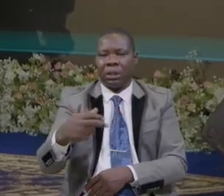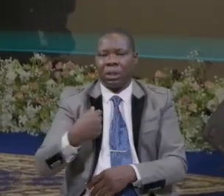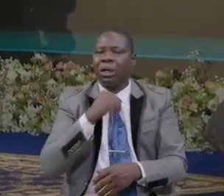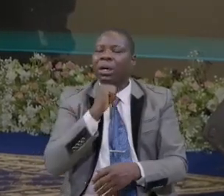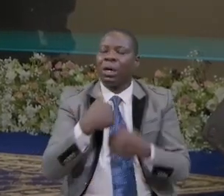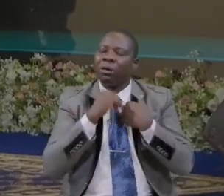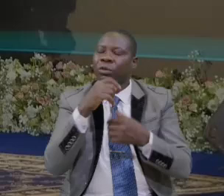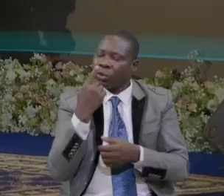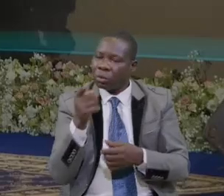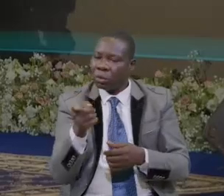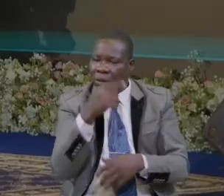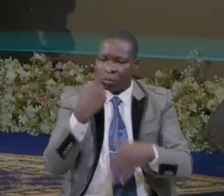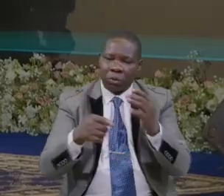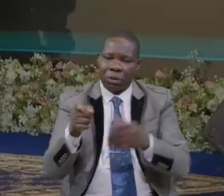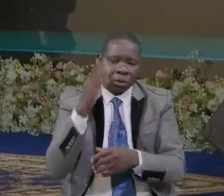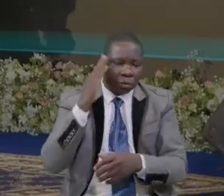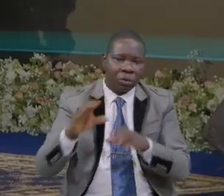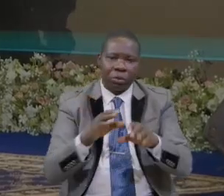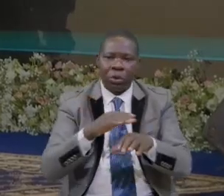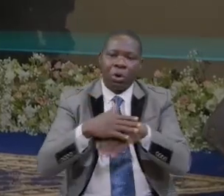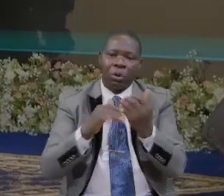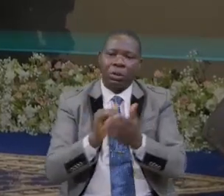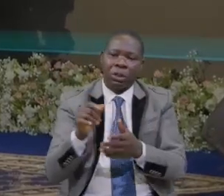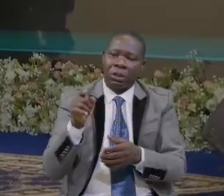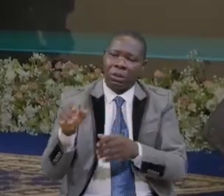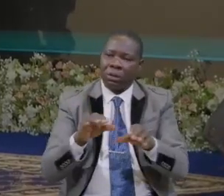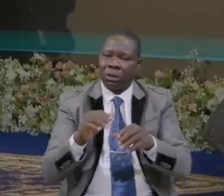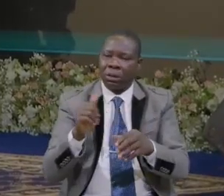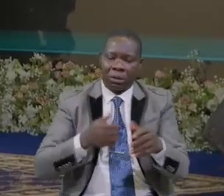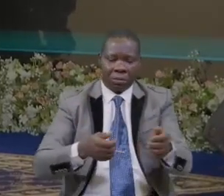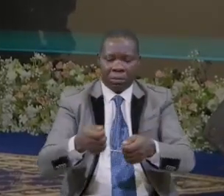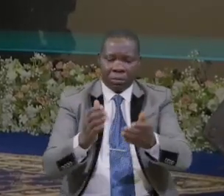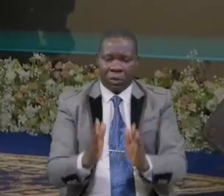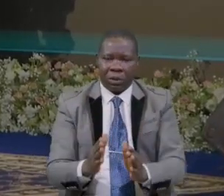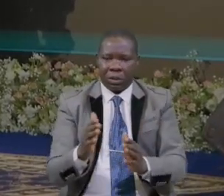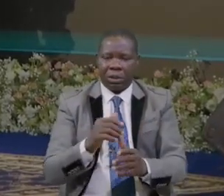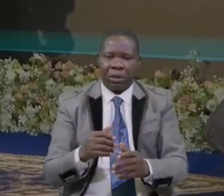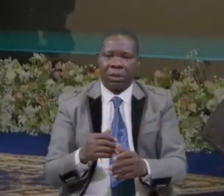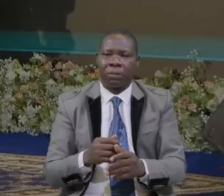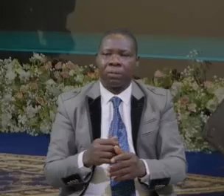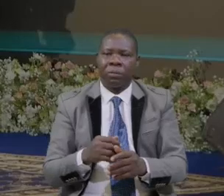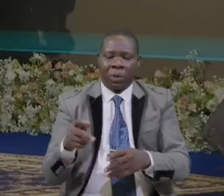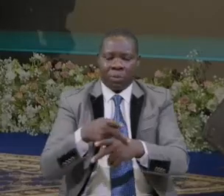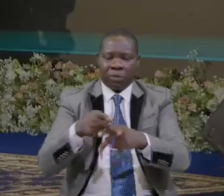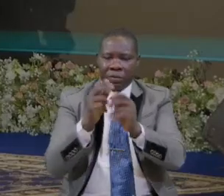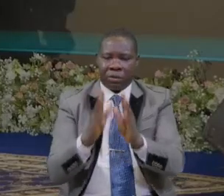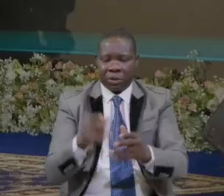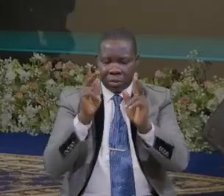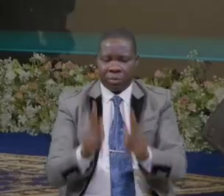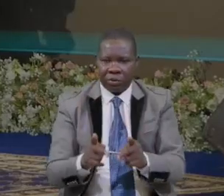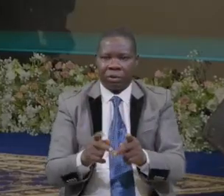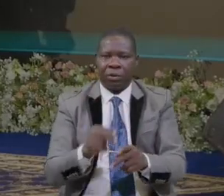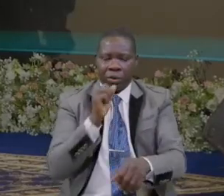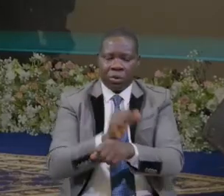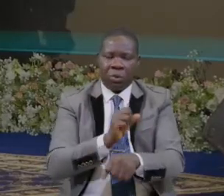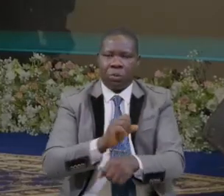did. A manager, a director, a foreman, a professional person, a toiling and making